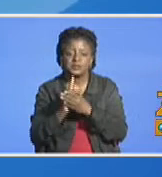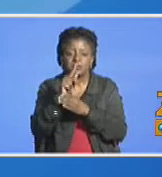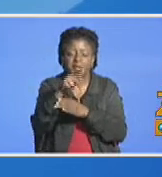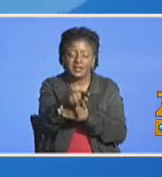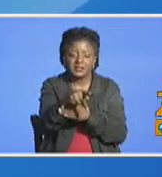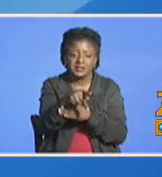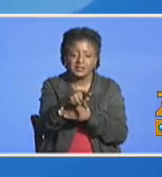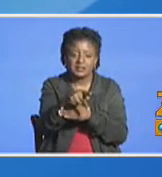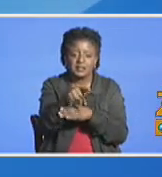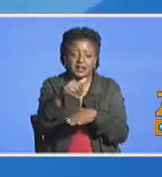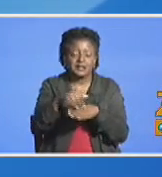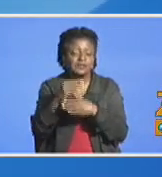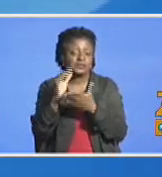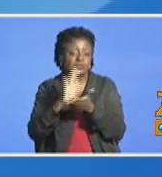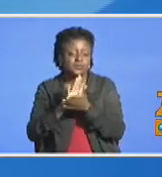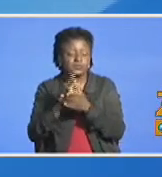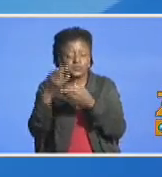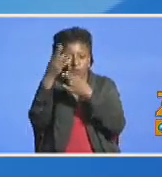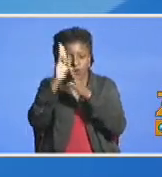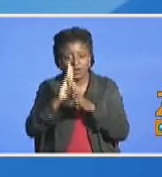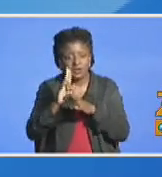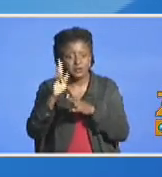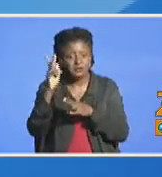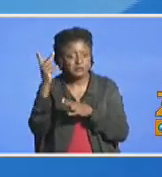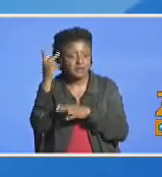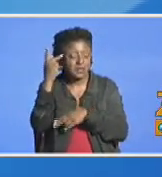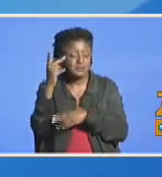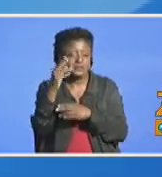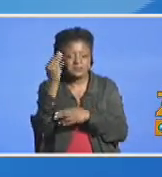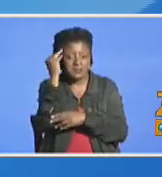campus in honor of Kim's memory.